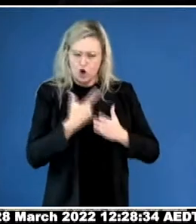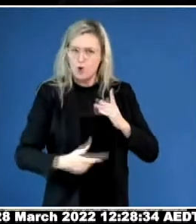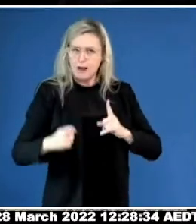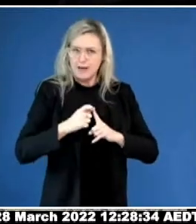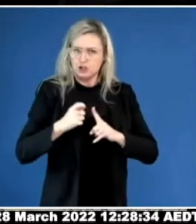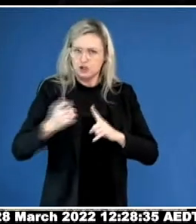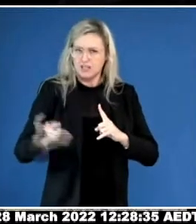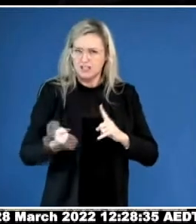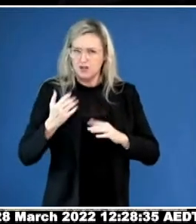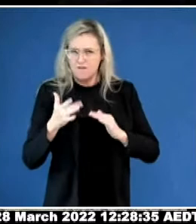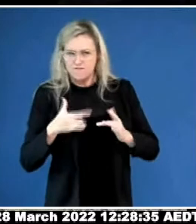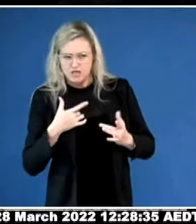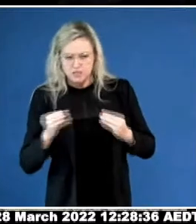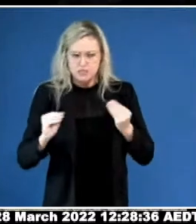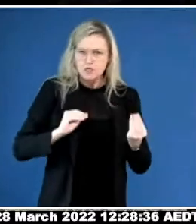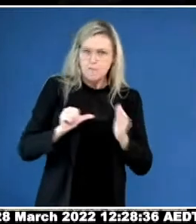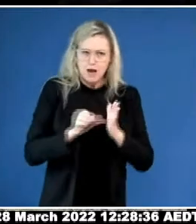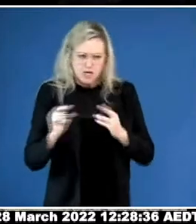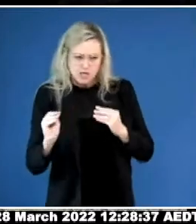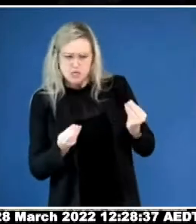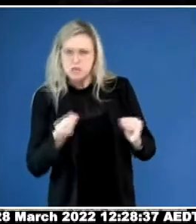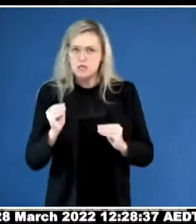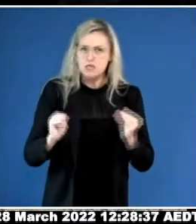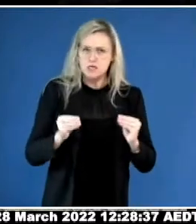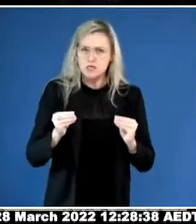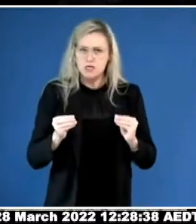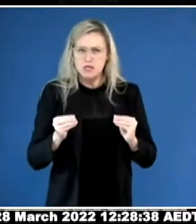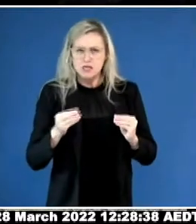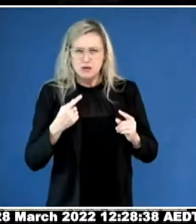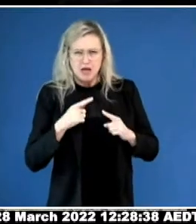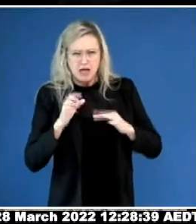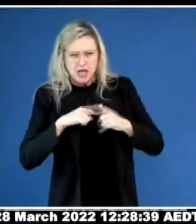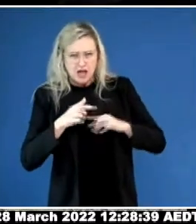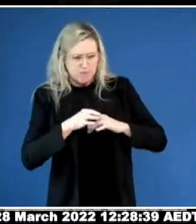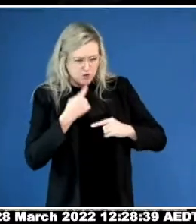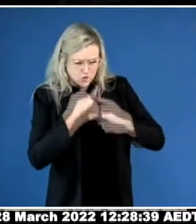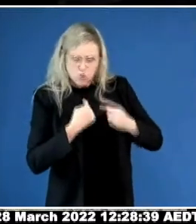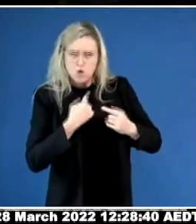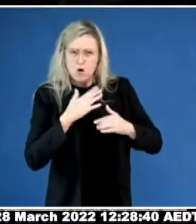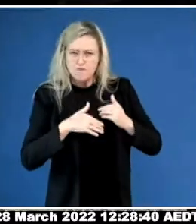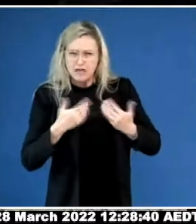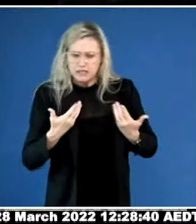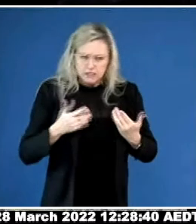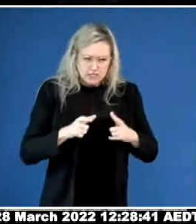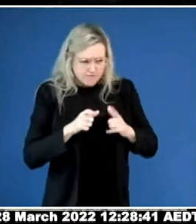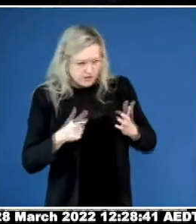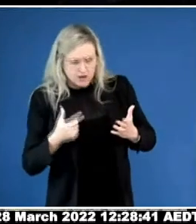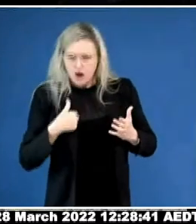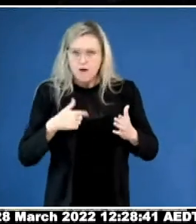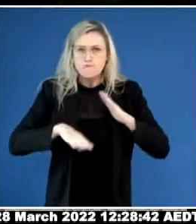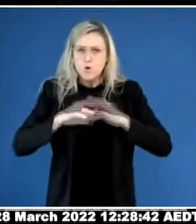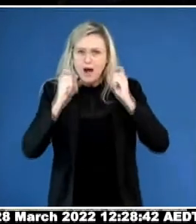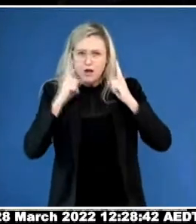going to have enough to make ends meet. Mm. And because I didn't know the mechanics of how that was working, I didn't know where all the money went.